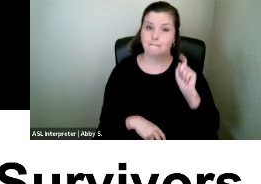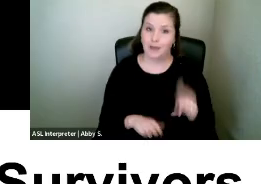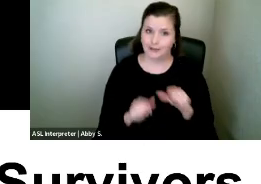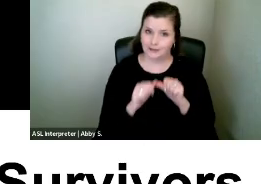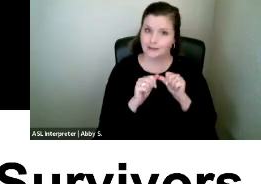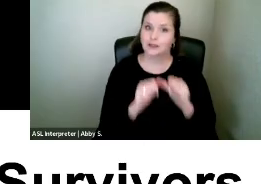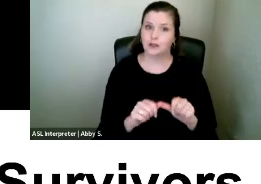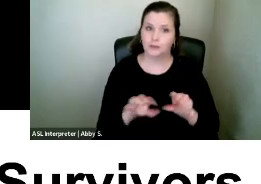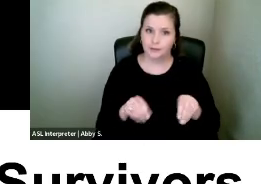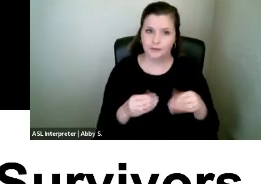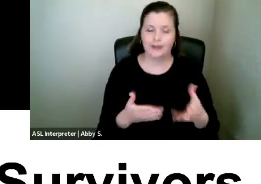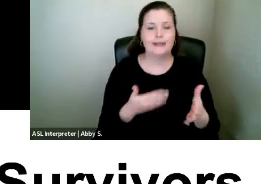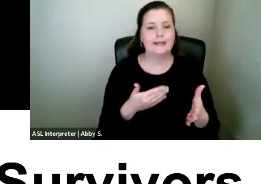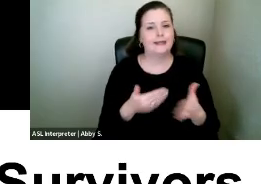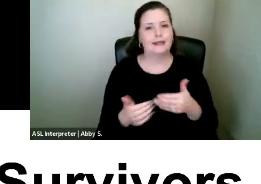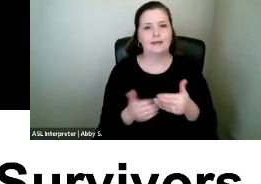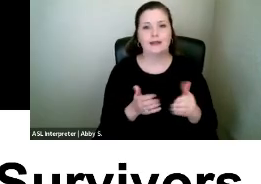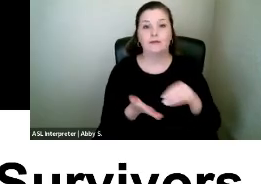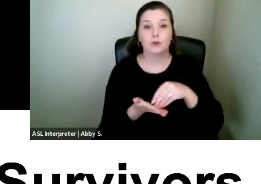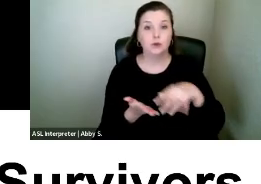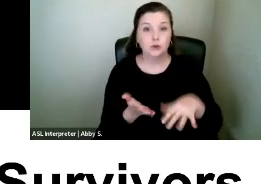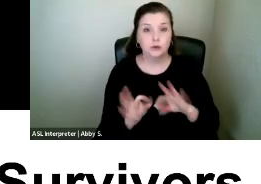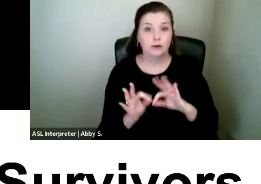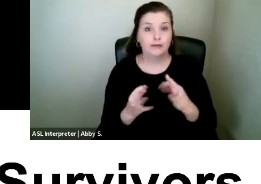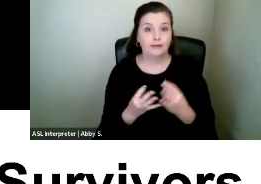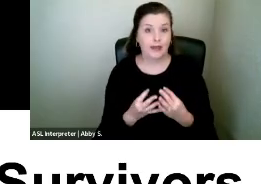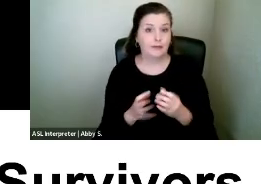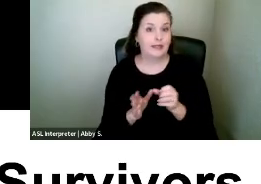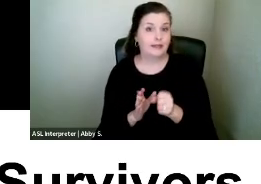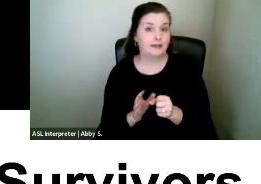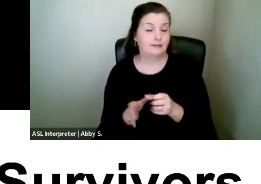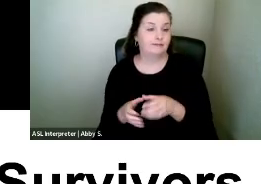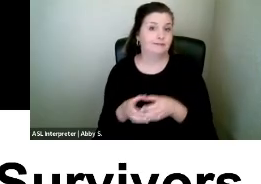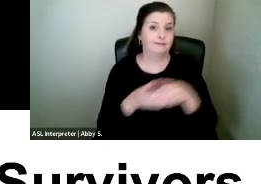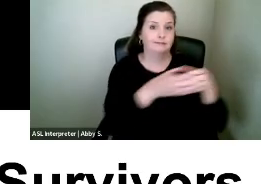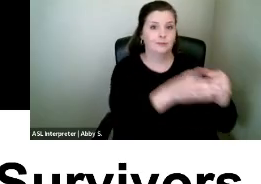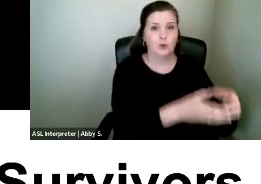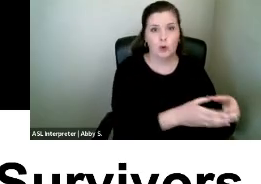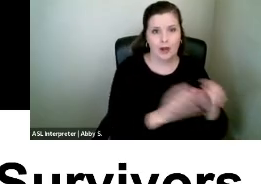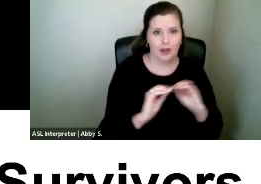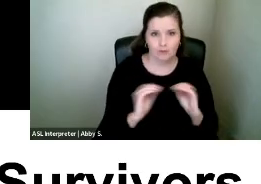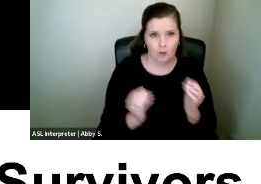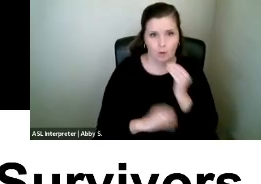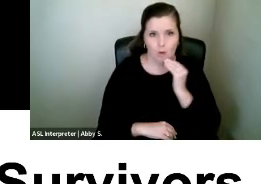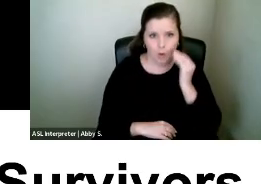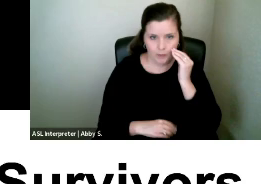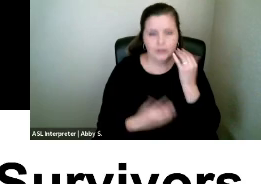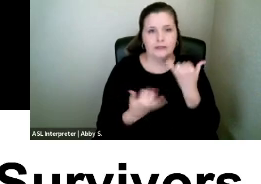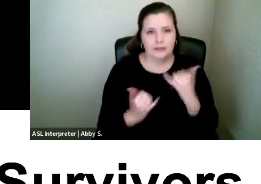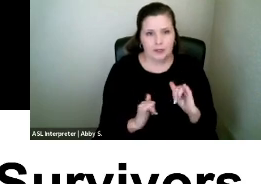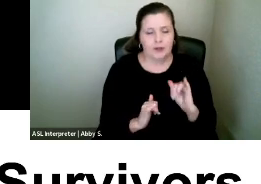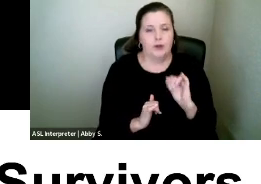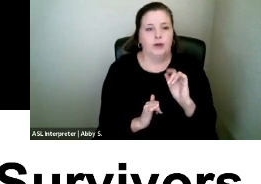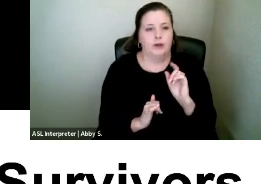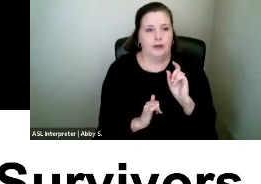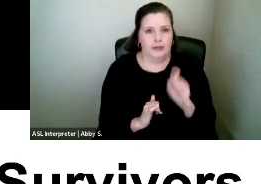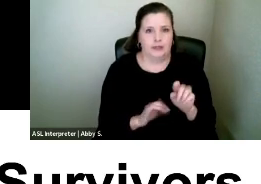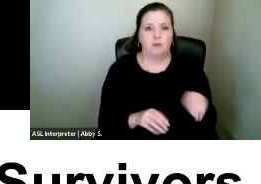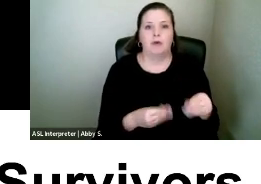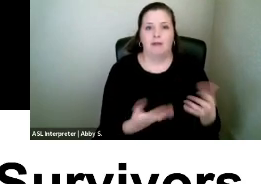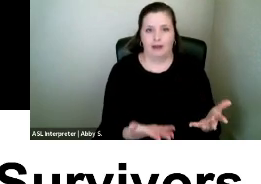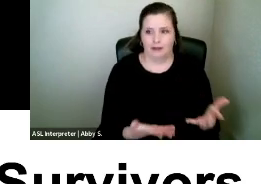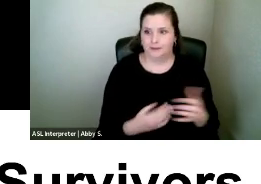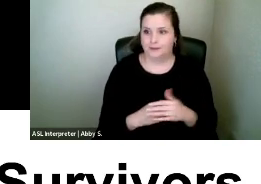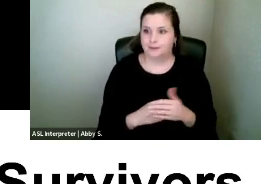continue, even if the student or the family is displaced or unhoused. Integrated